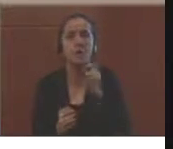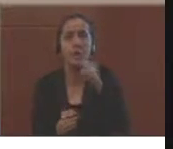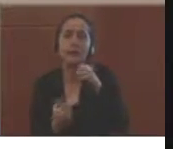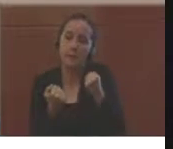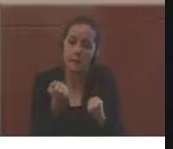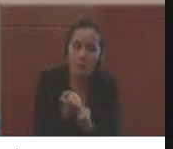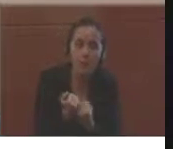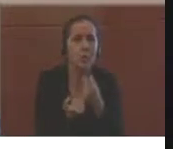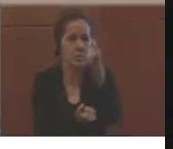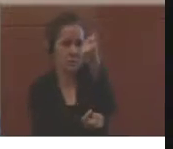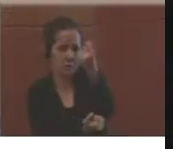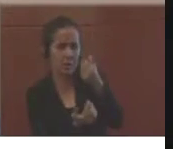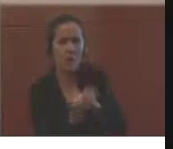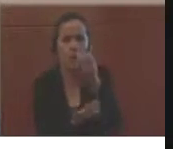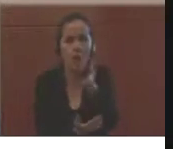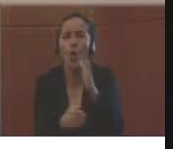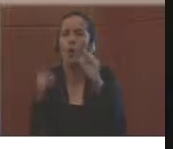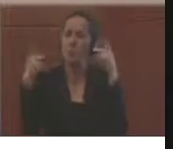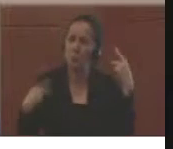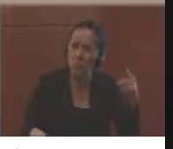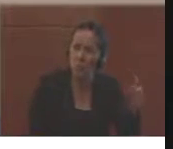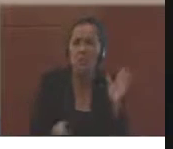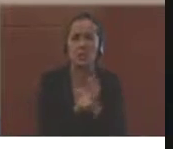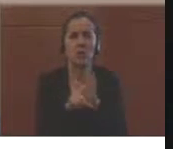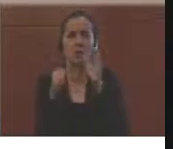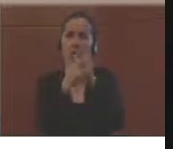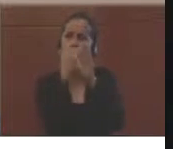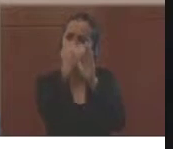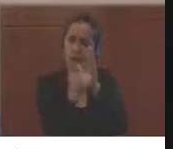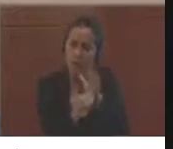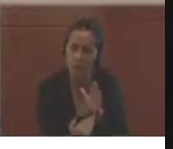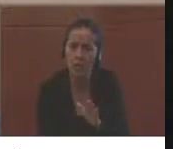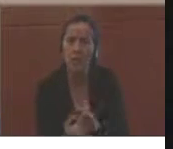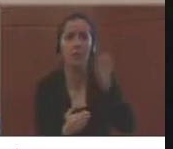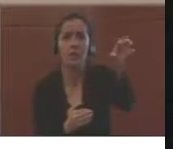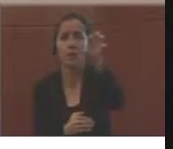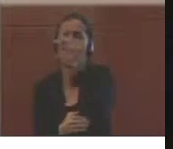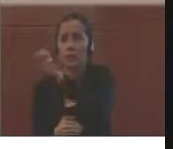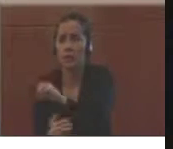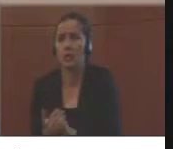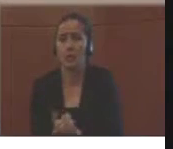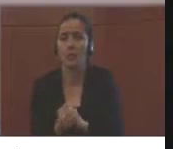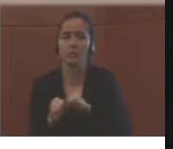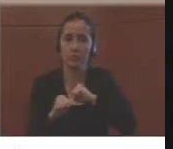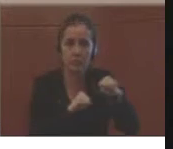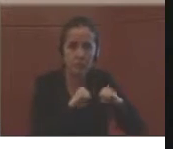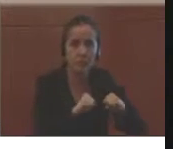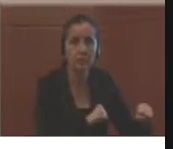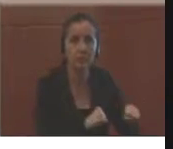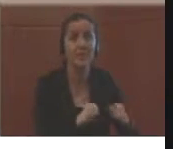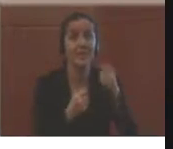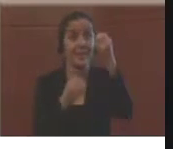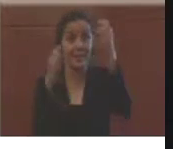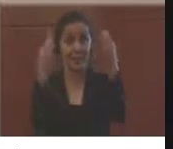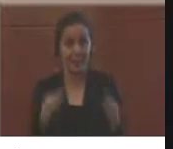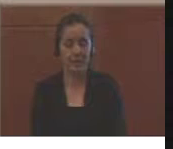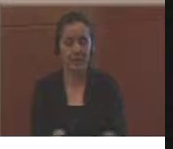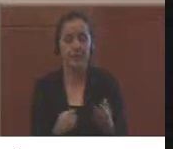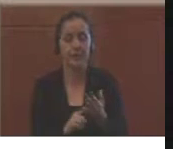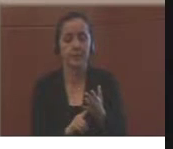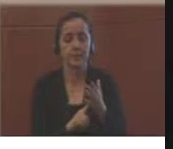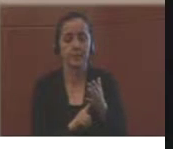systems, regulations, policies, legislation, and sectorial action plans and accountability